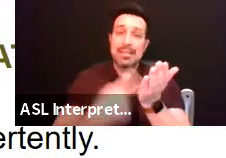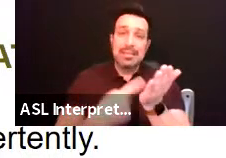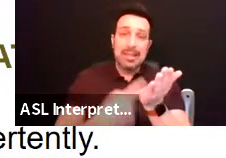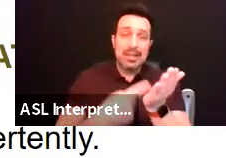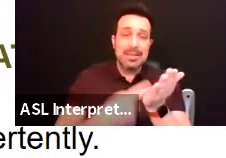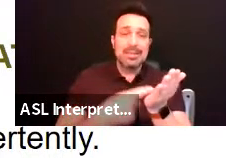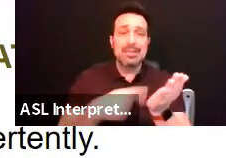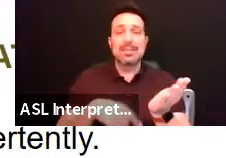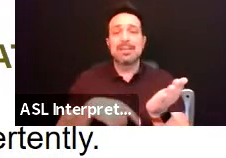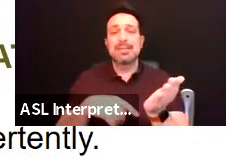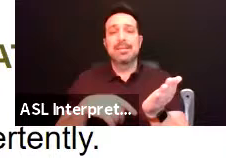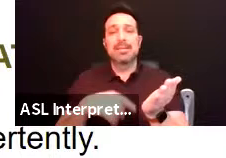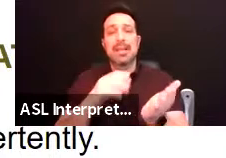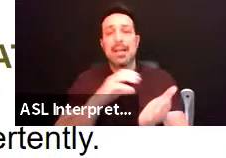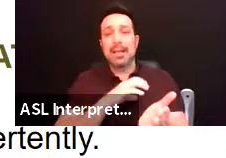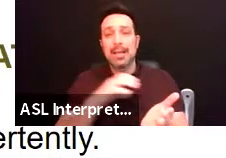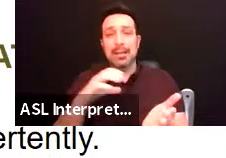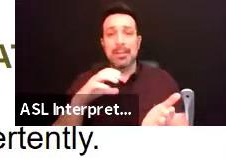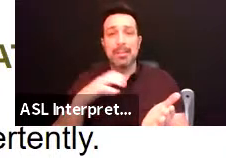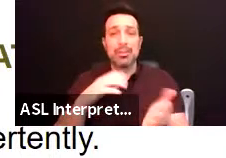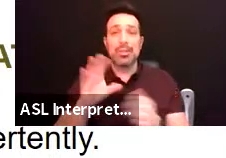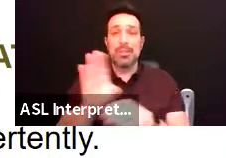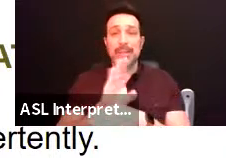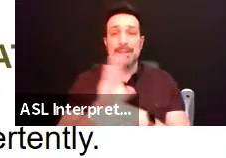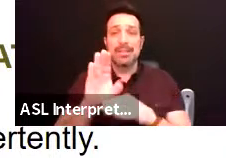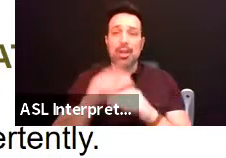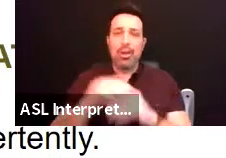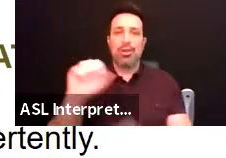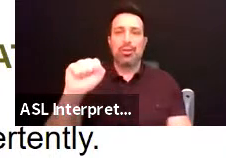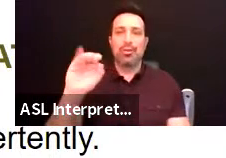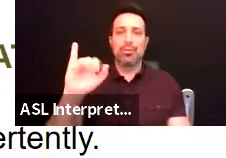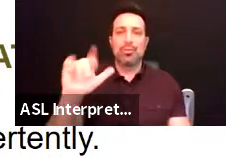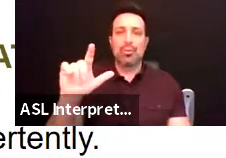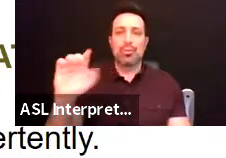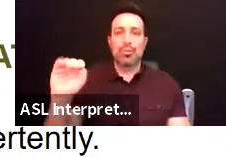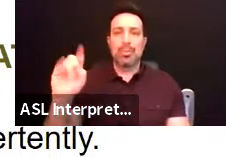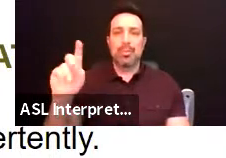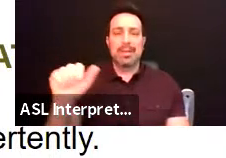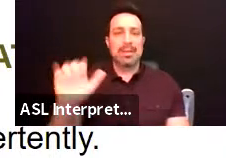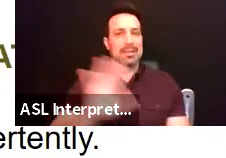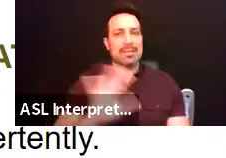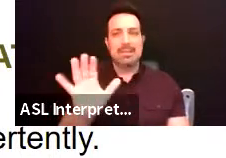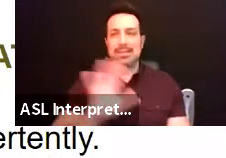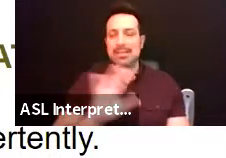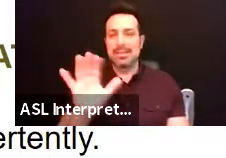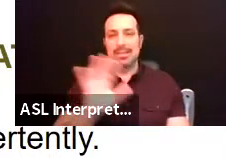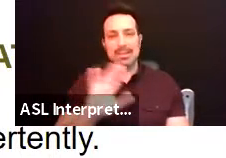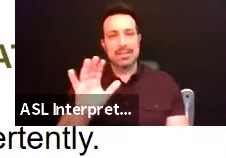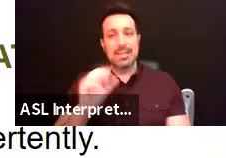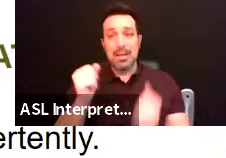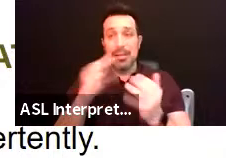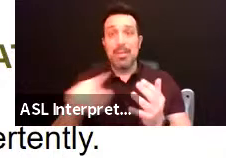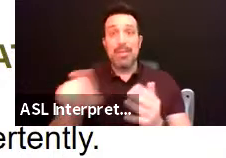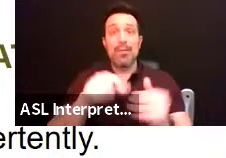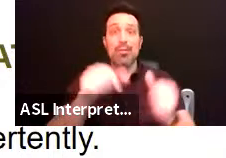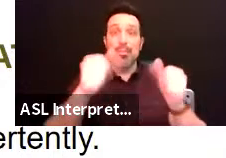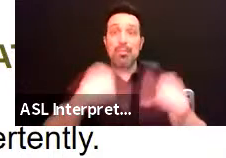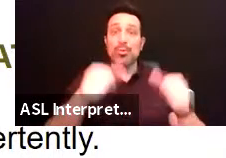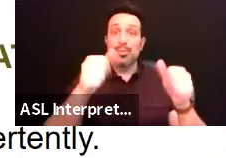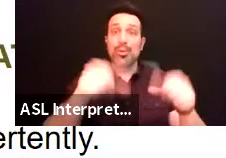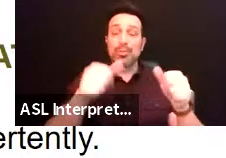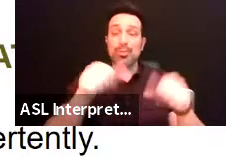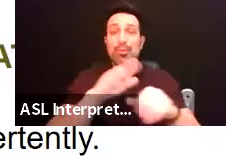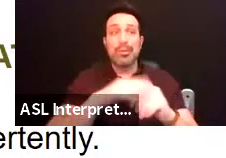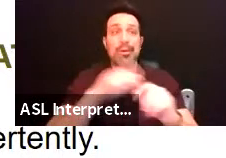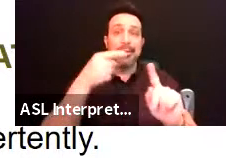discussing the commission business on social media, because if a lot of you start posting on a